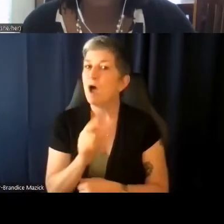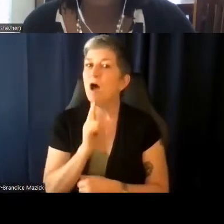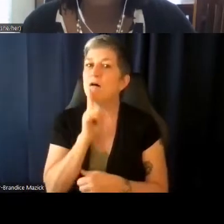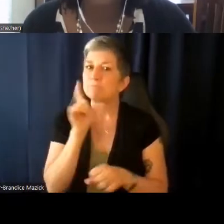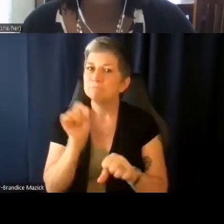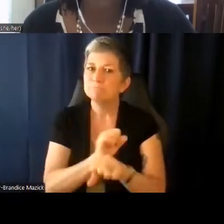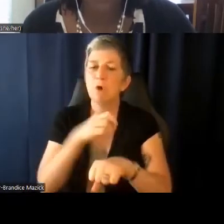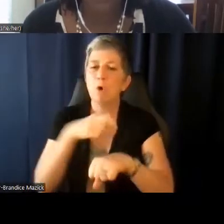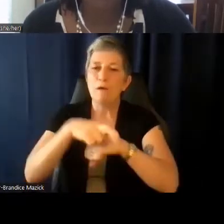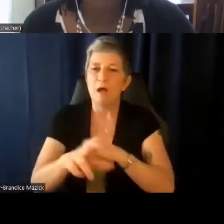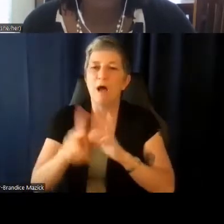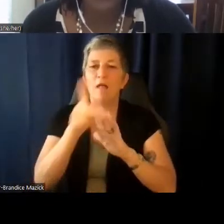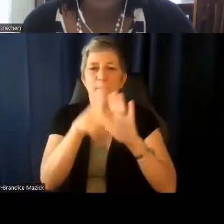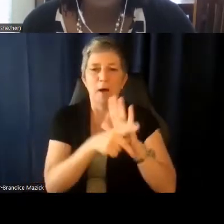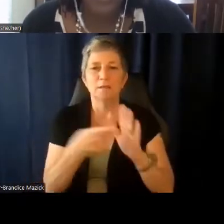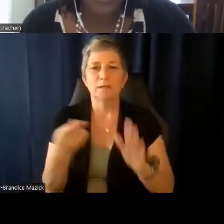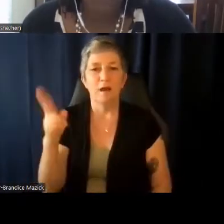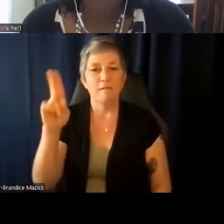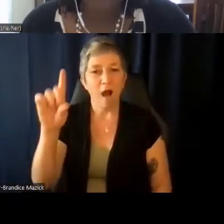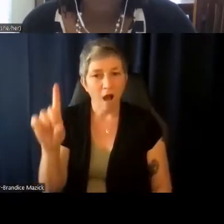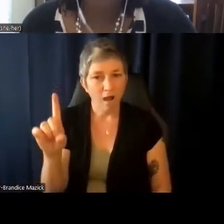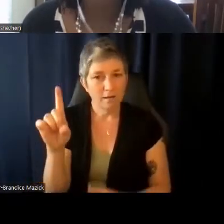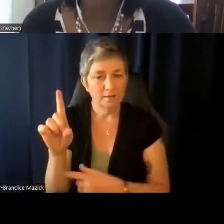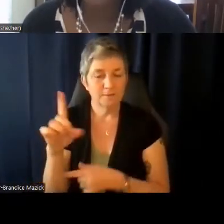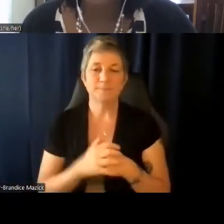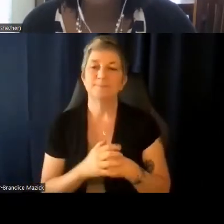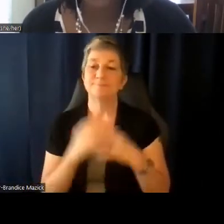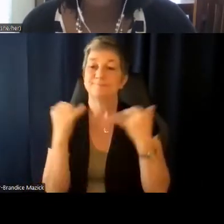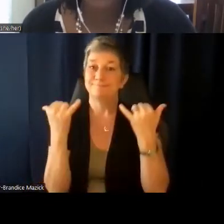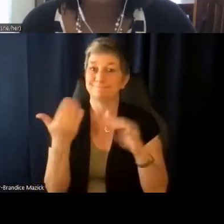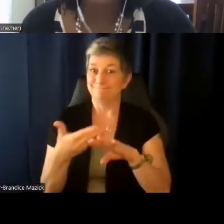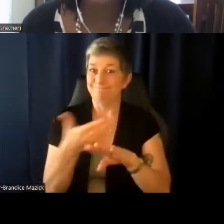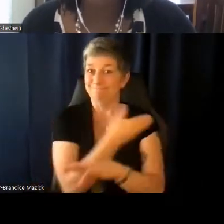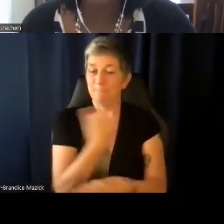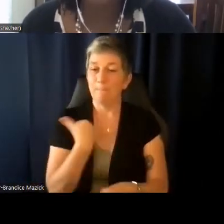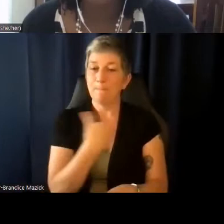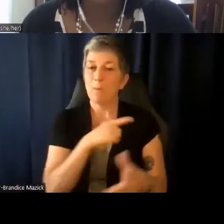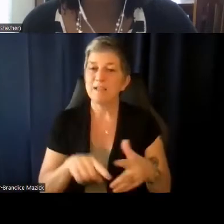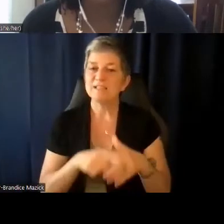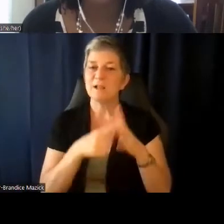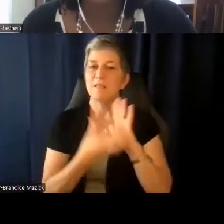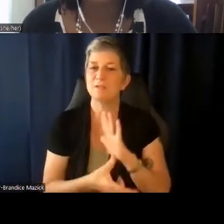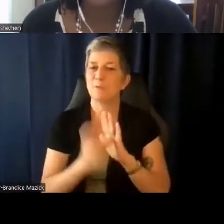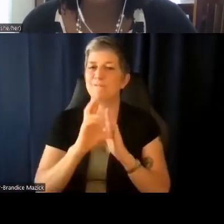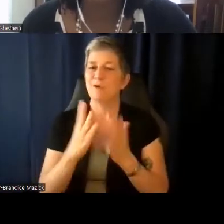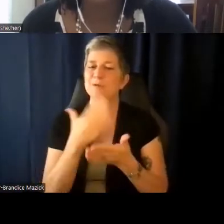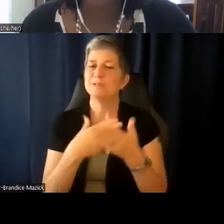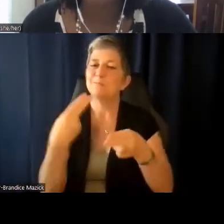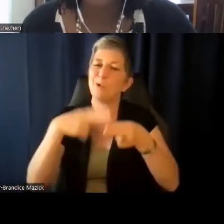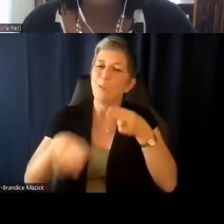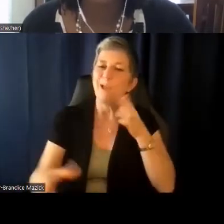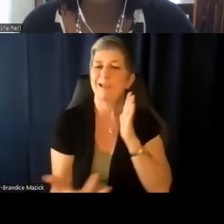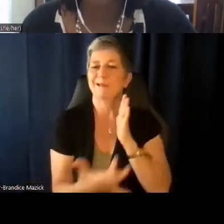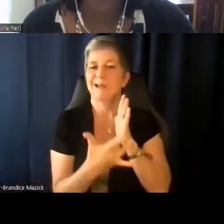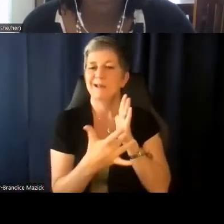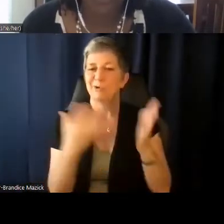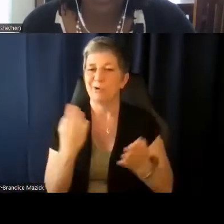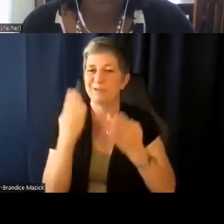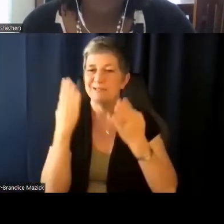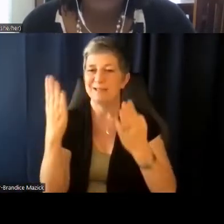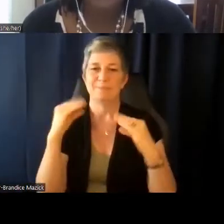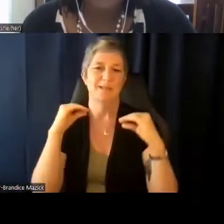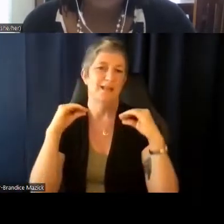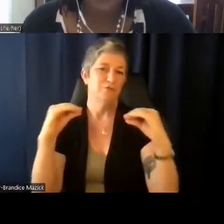the policies of HUD. Now, before we get started, let's review some quick technical tips and